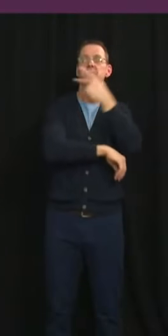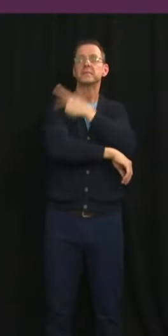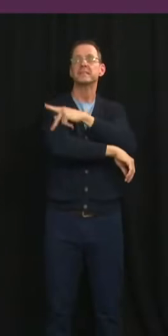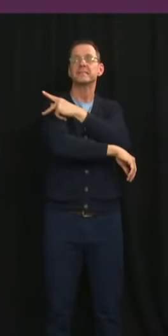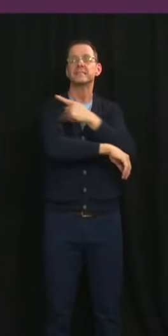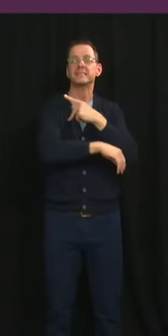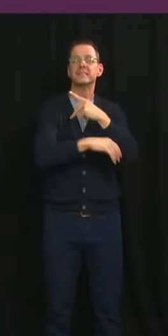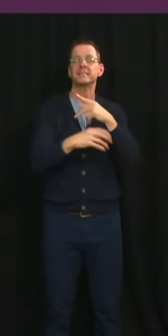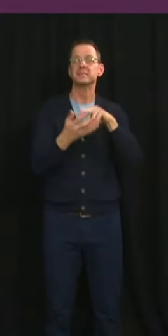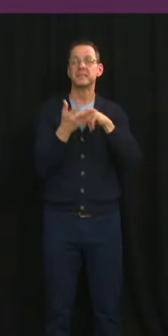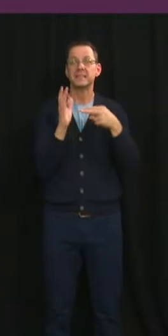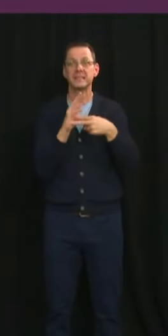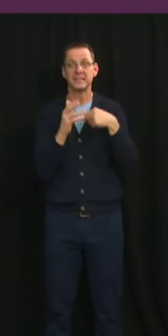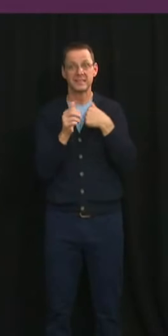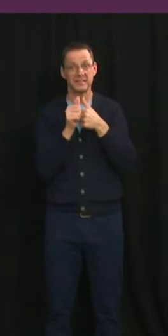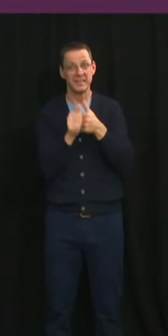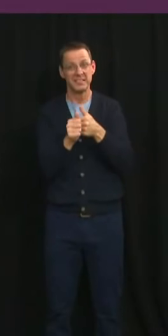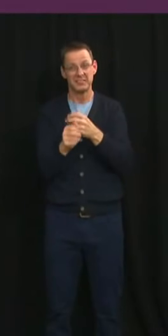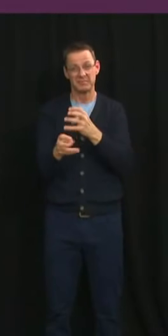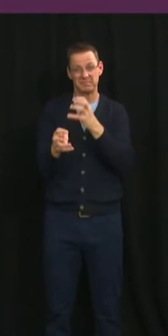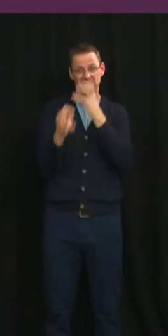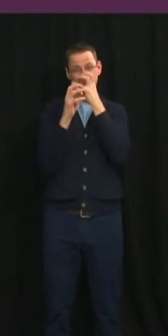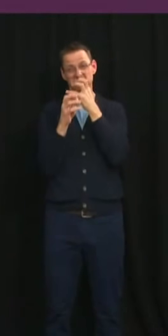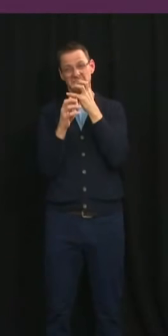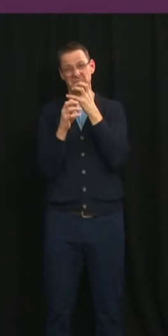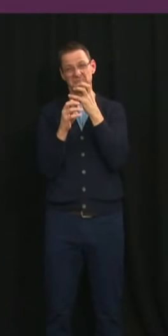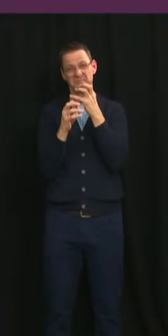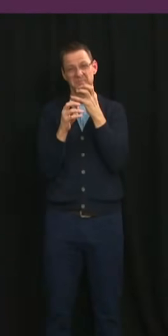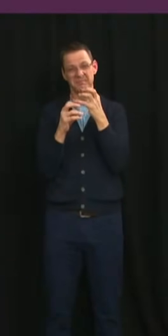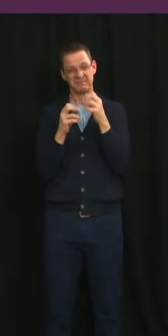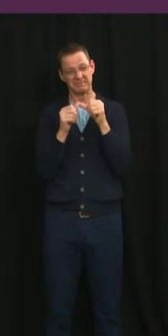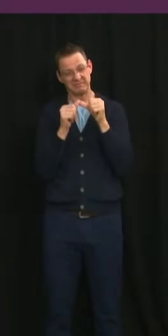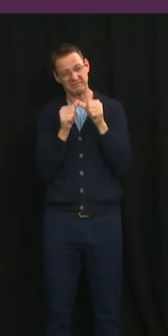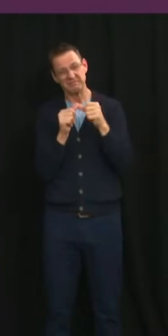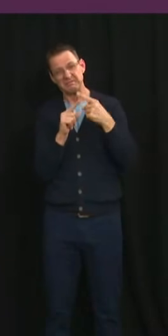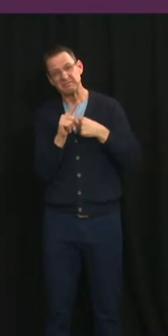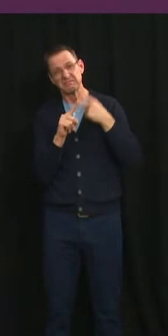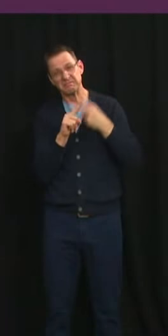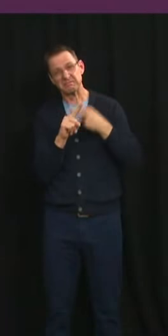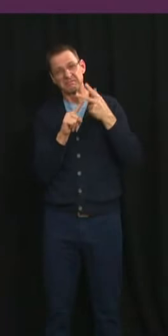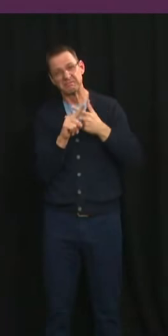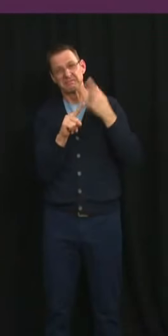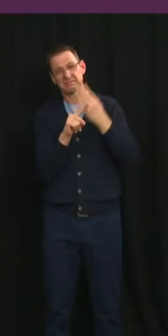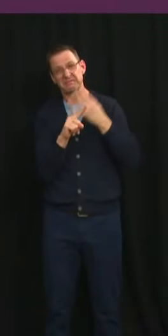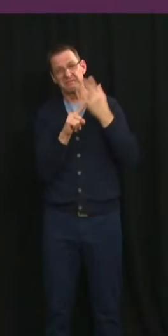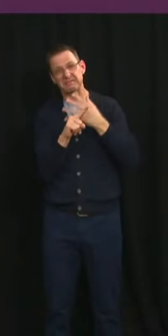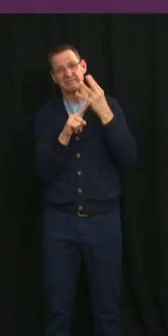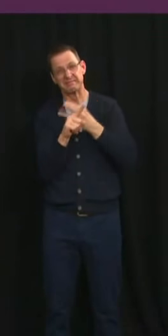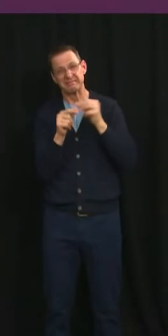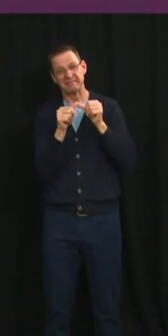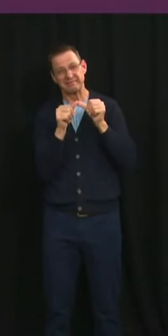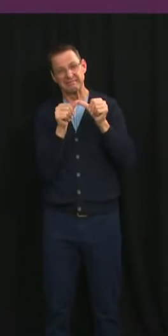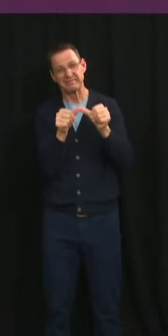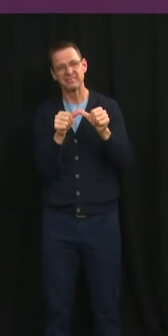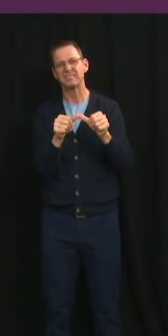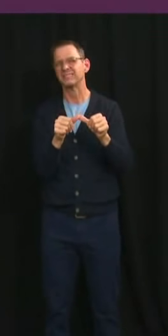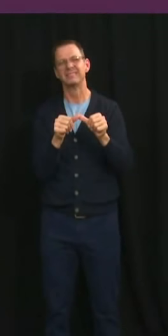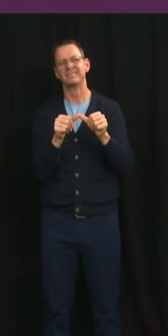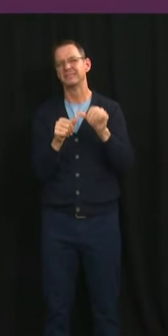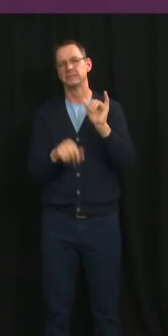don't think that's preferable, at least in the past 2 or 3 months. A lot of businesses, including restaurants, were able